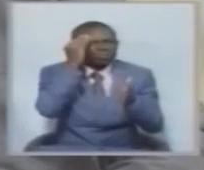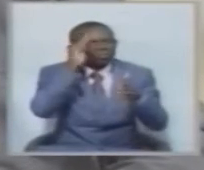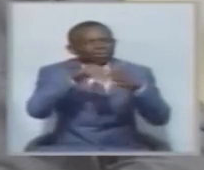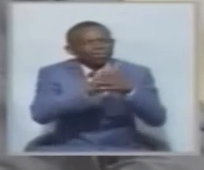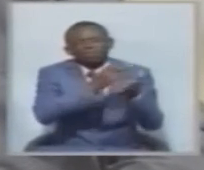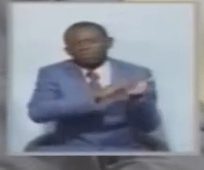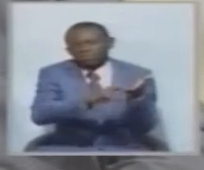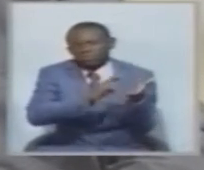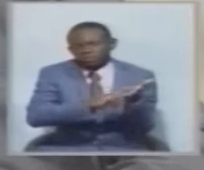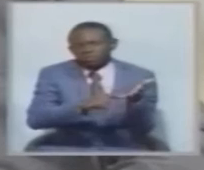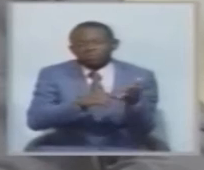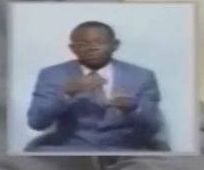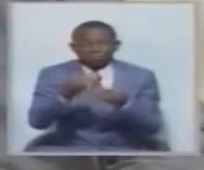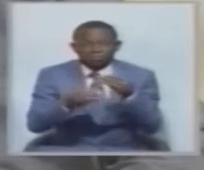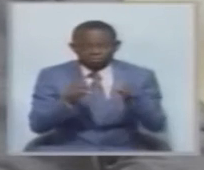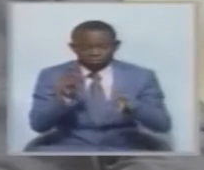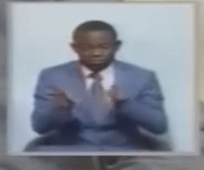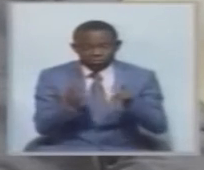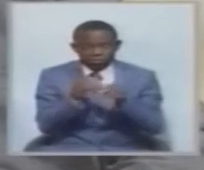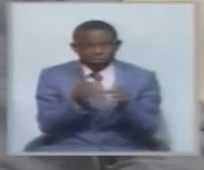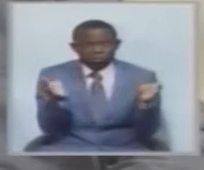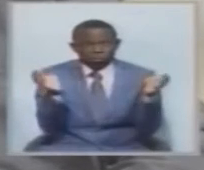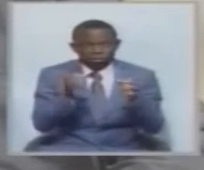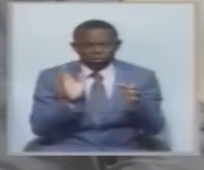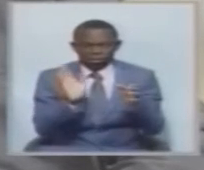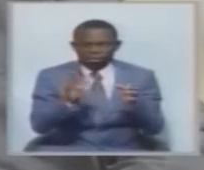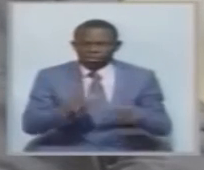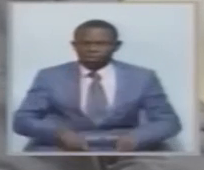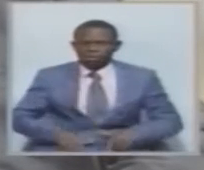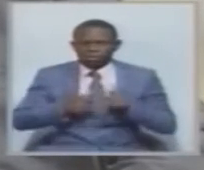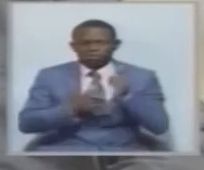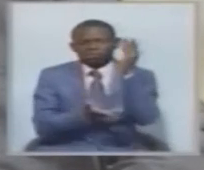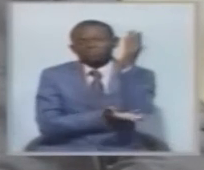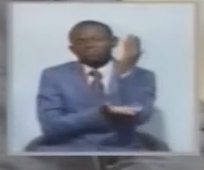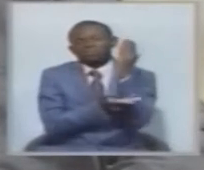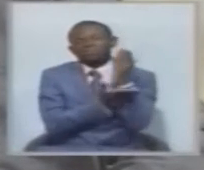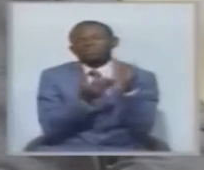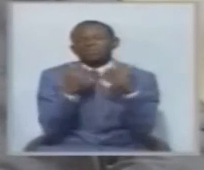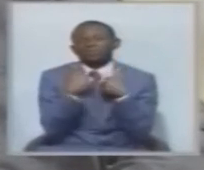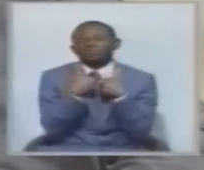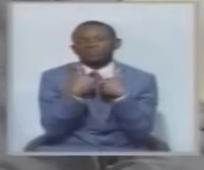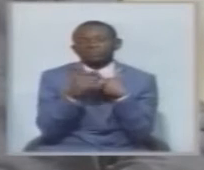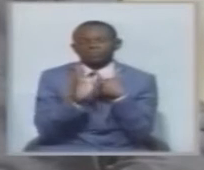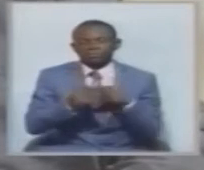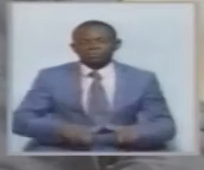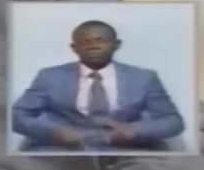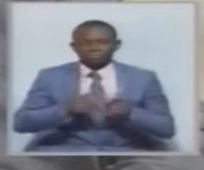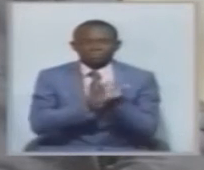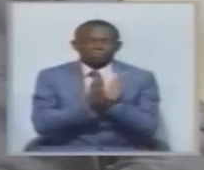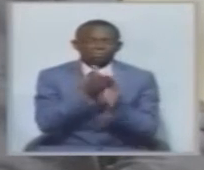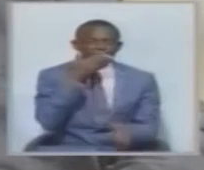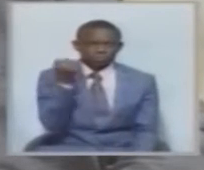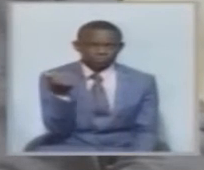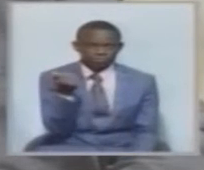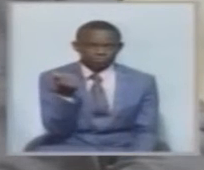to live in a better and improved environment. So what you see ultimately is the